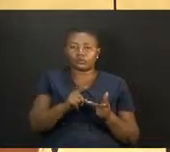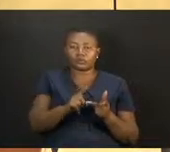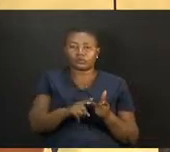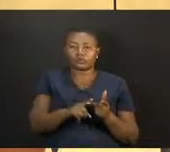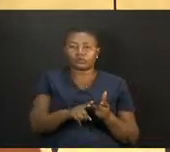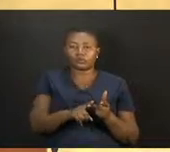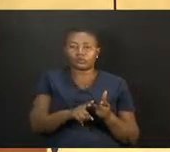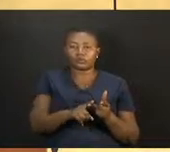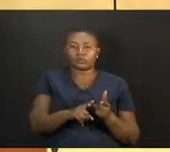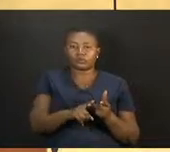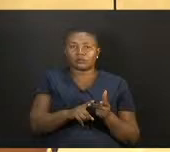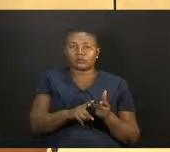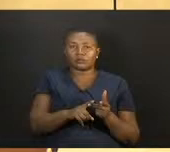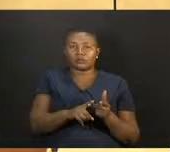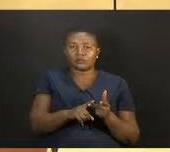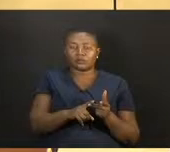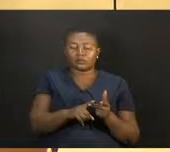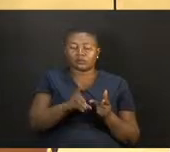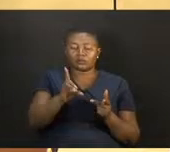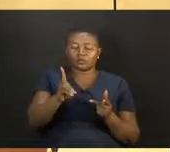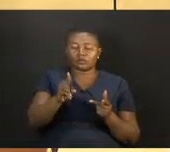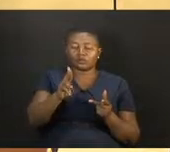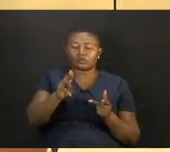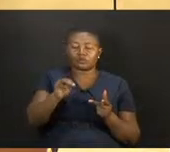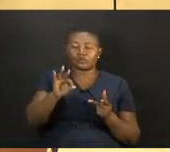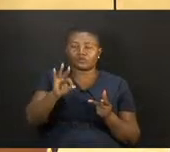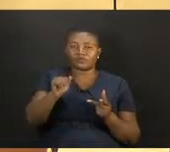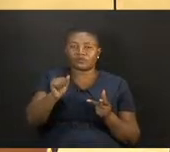I, Tumfa,